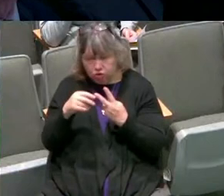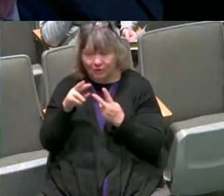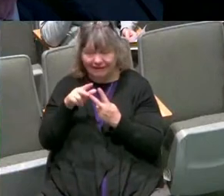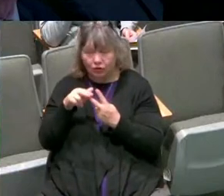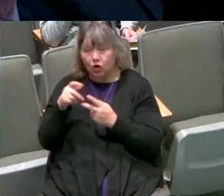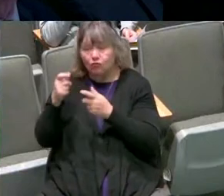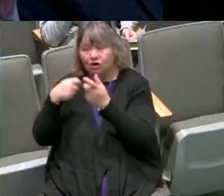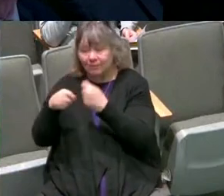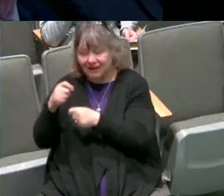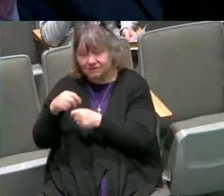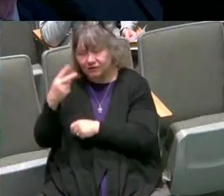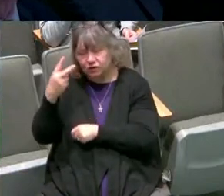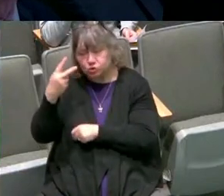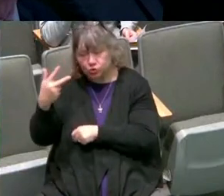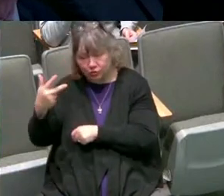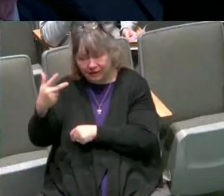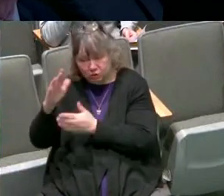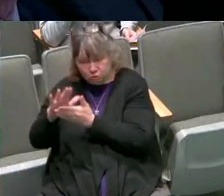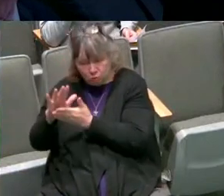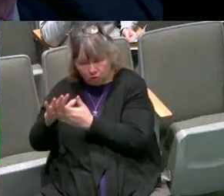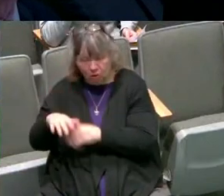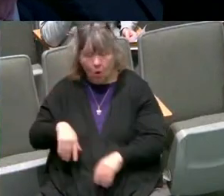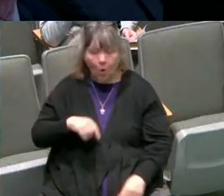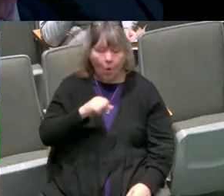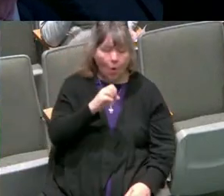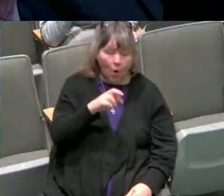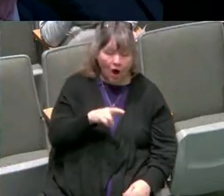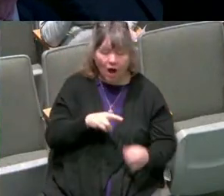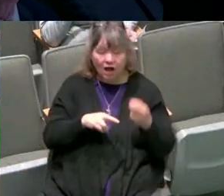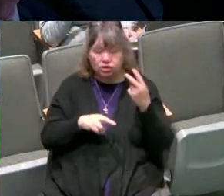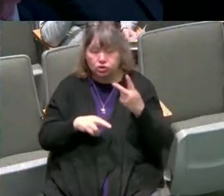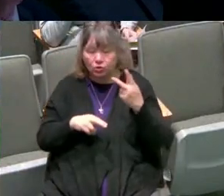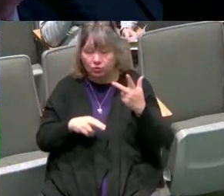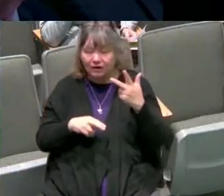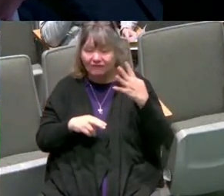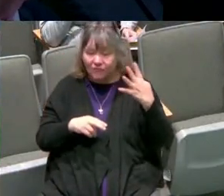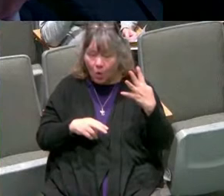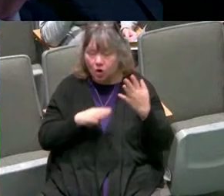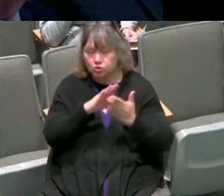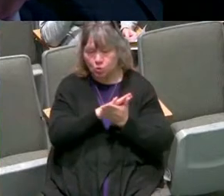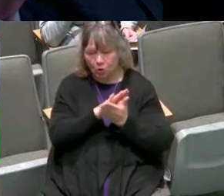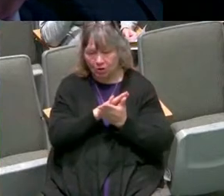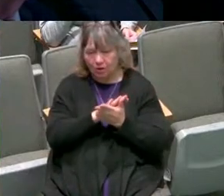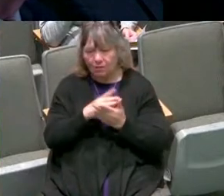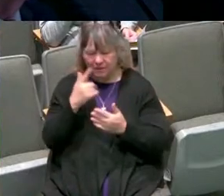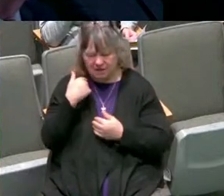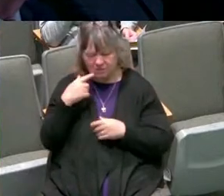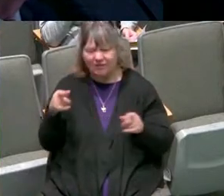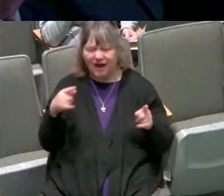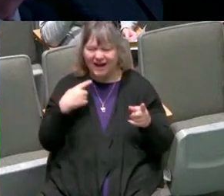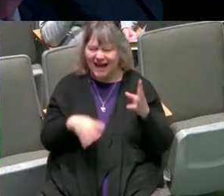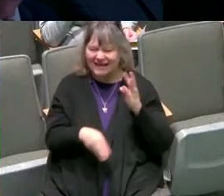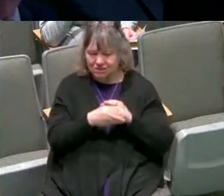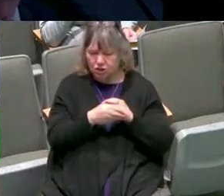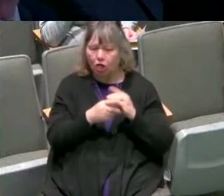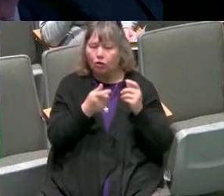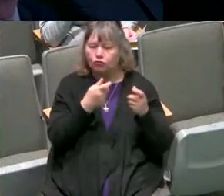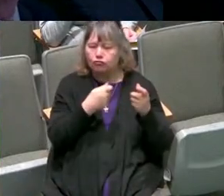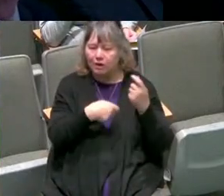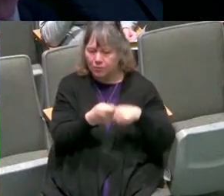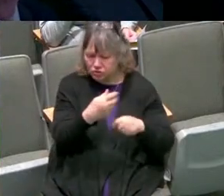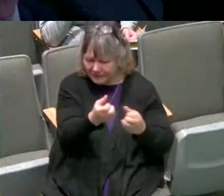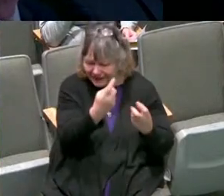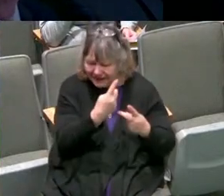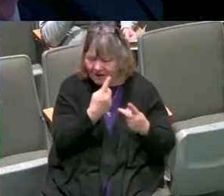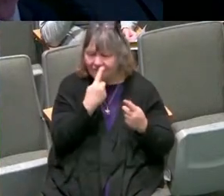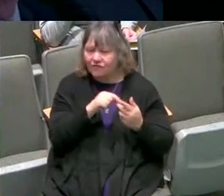Ellen with a 2-3 school or a 2-3-4 school and we chose the 234 school because we would be getting the additional reimbursement from